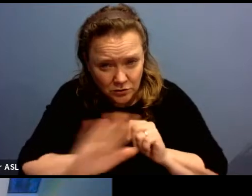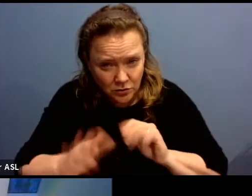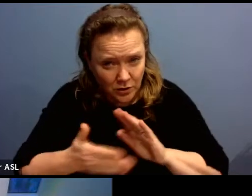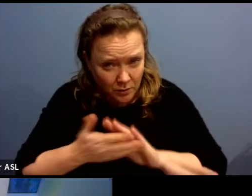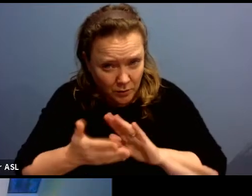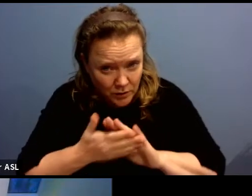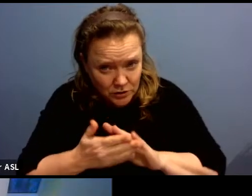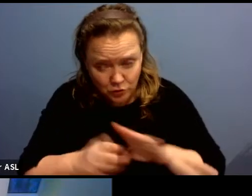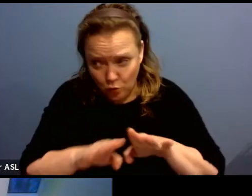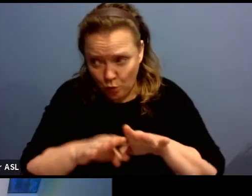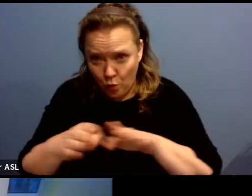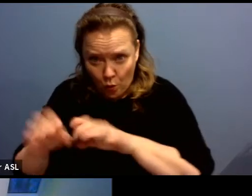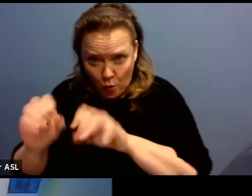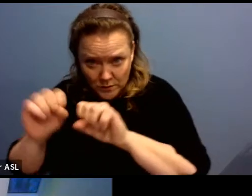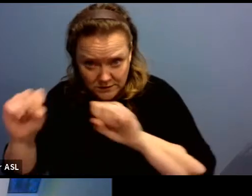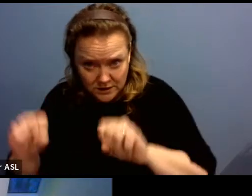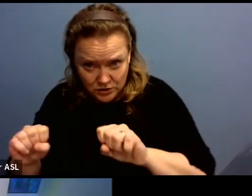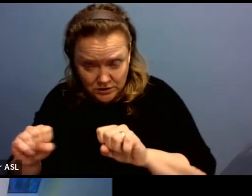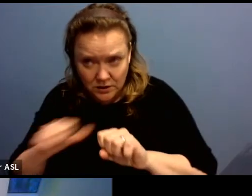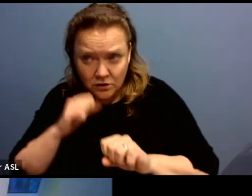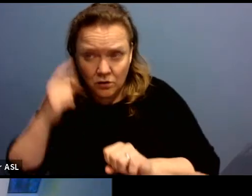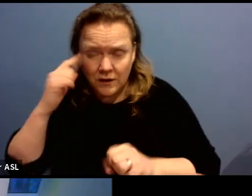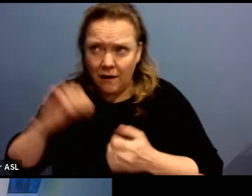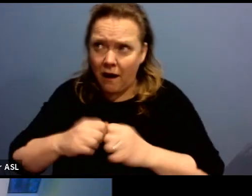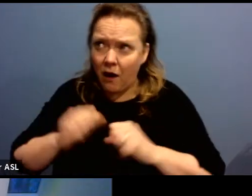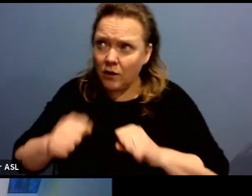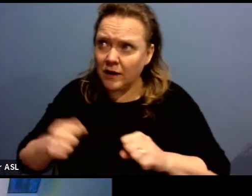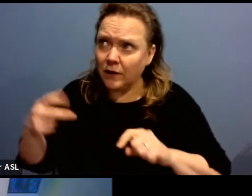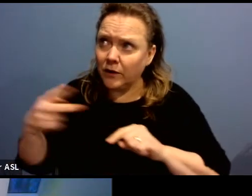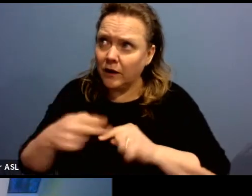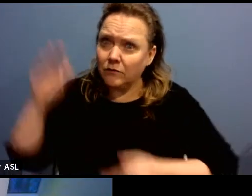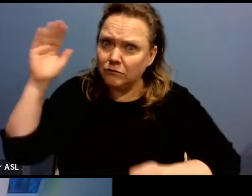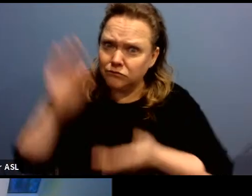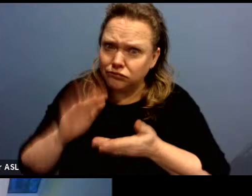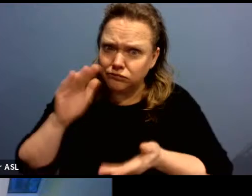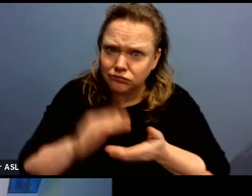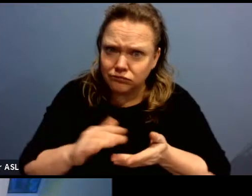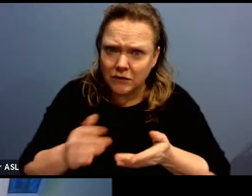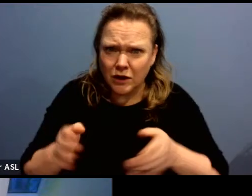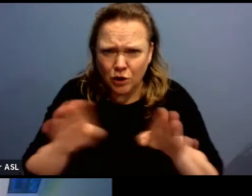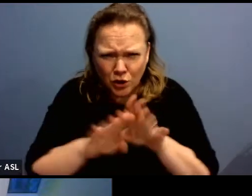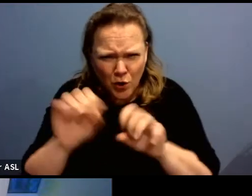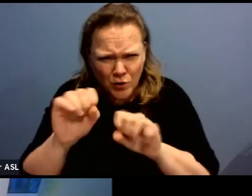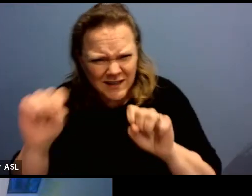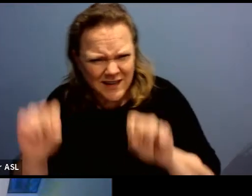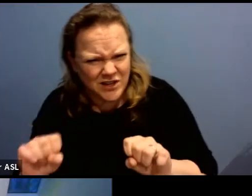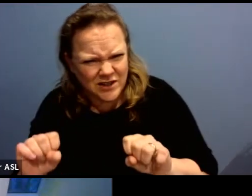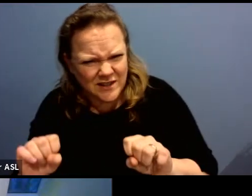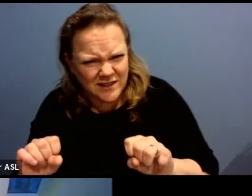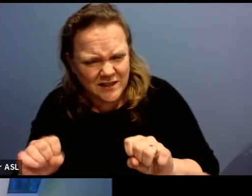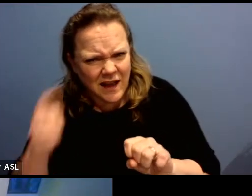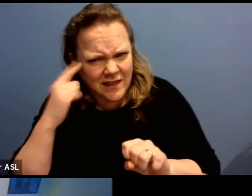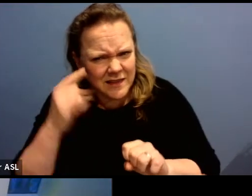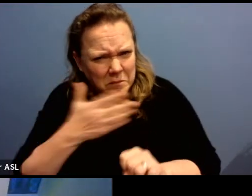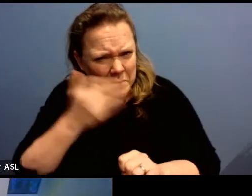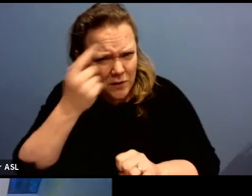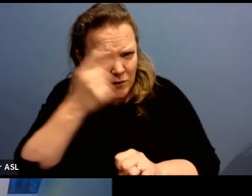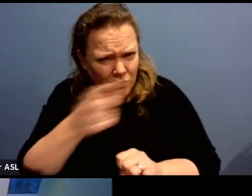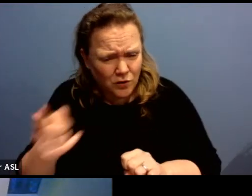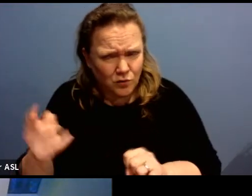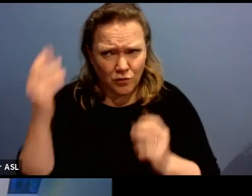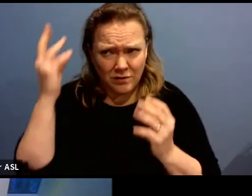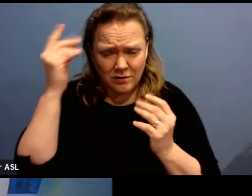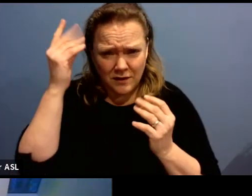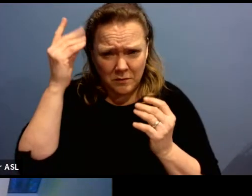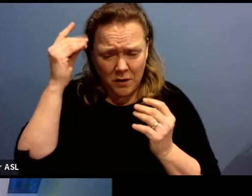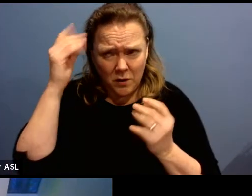to cut services and costs, I would encourage the WMATA board to evaluate opportunities to